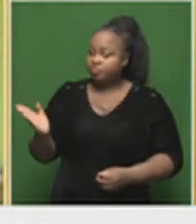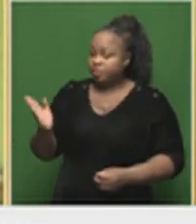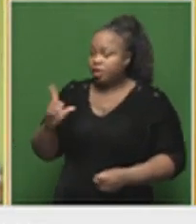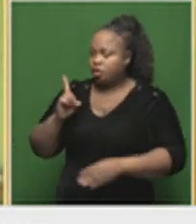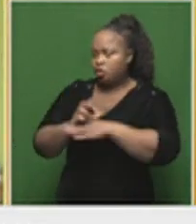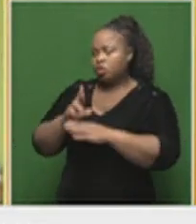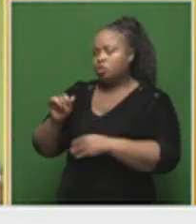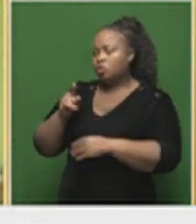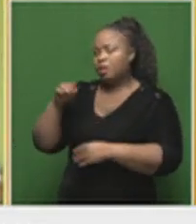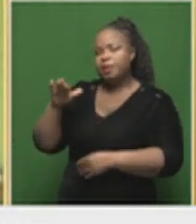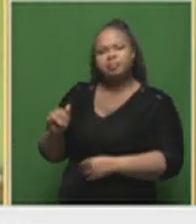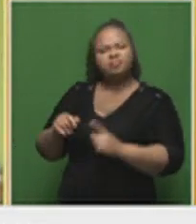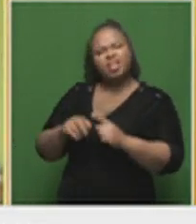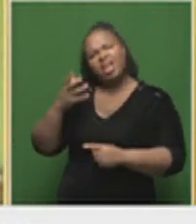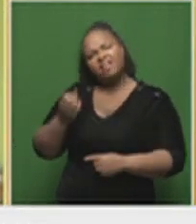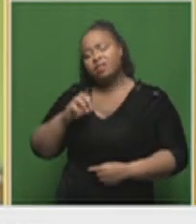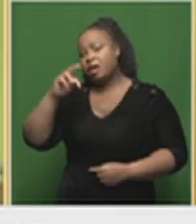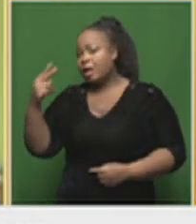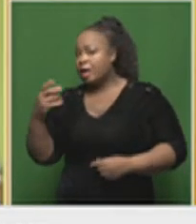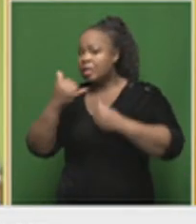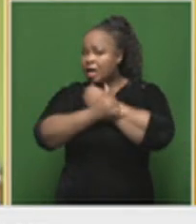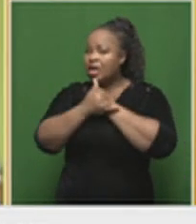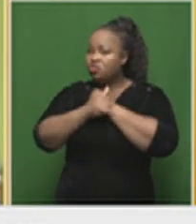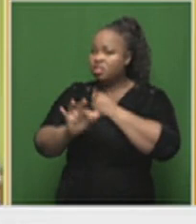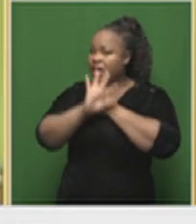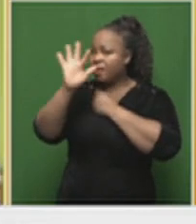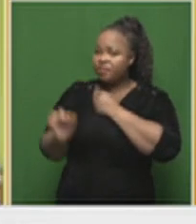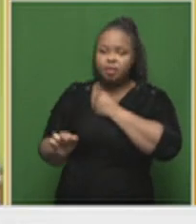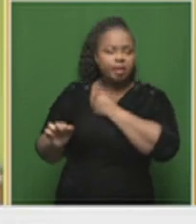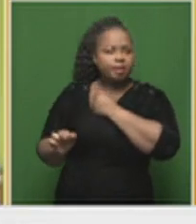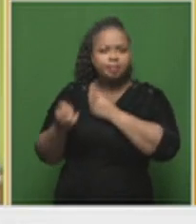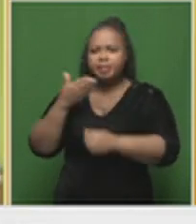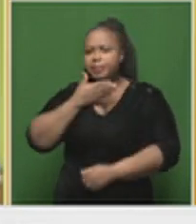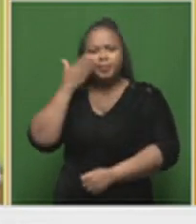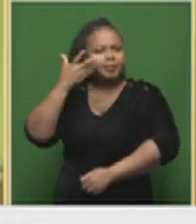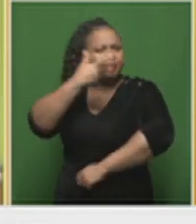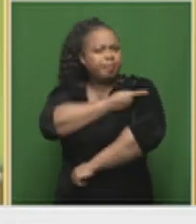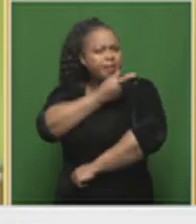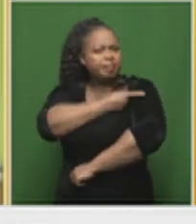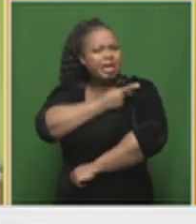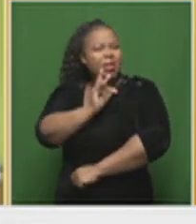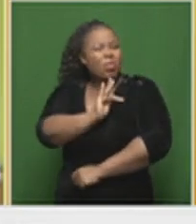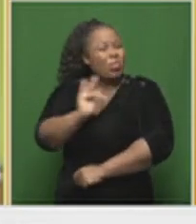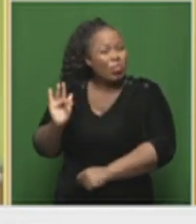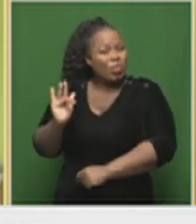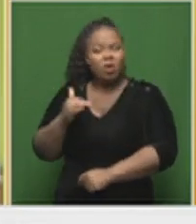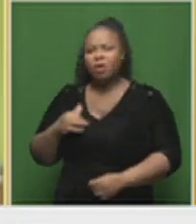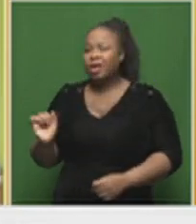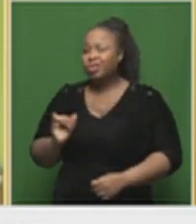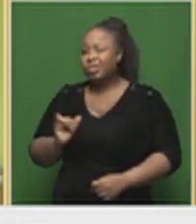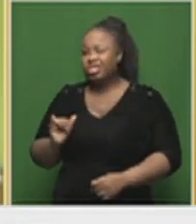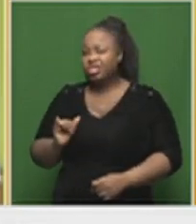there still any African countries that haven't yet had a single person vaccinated?